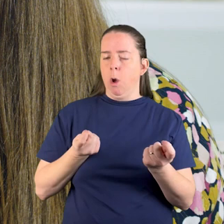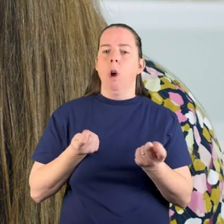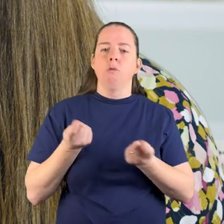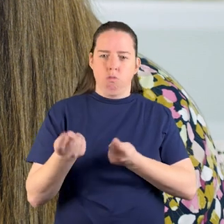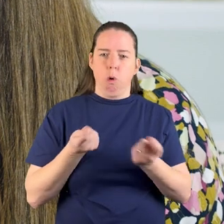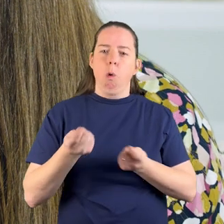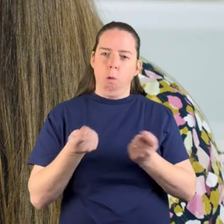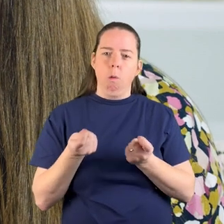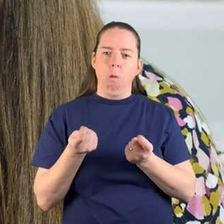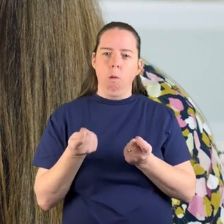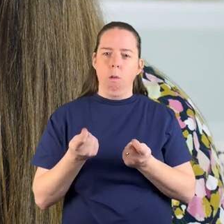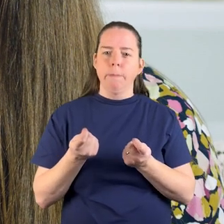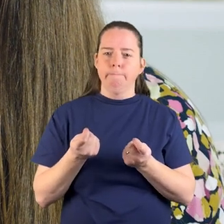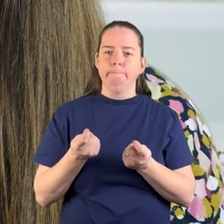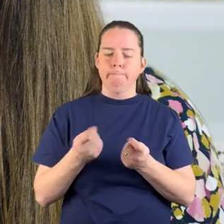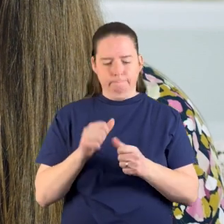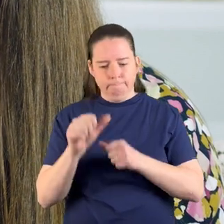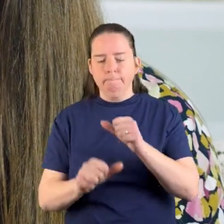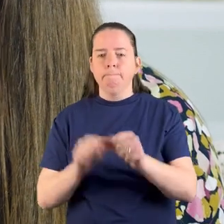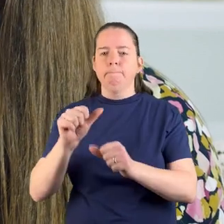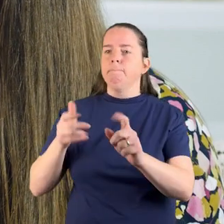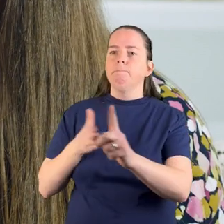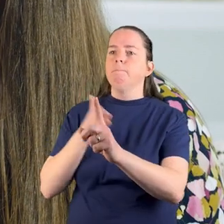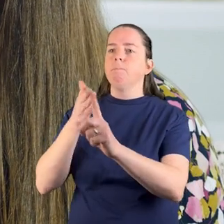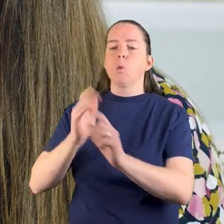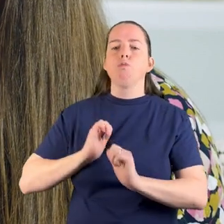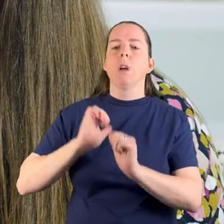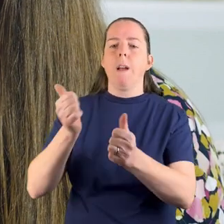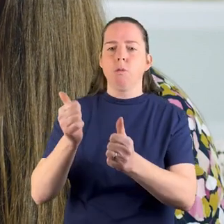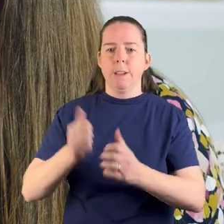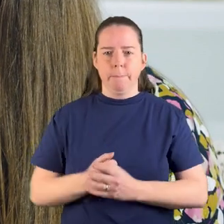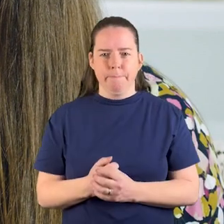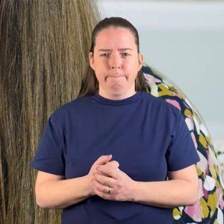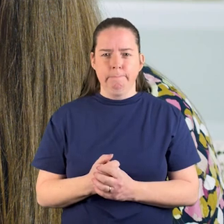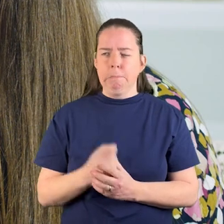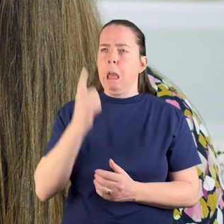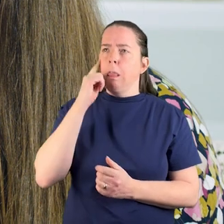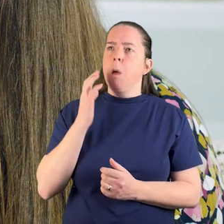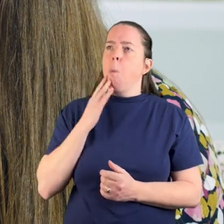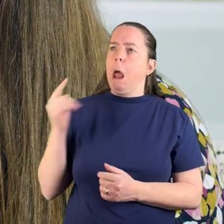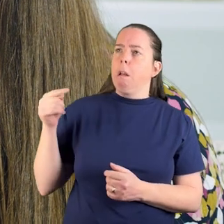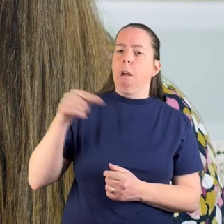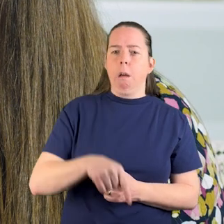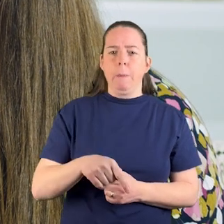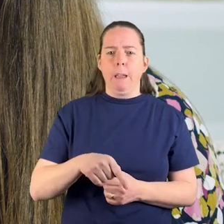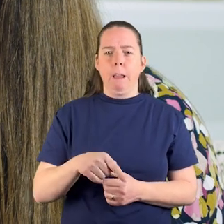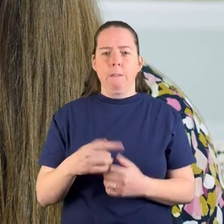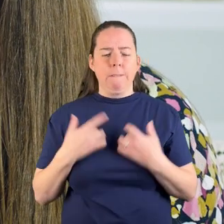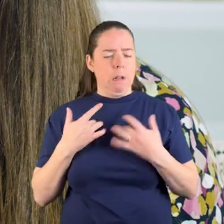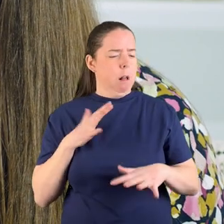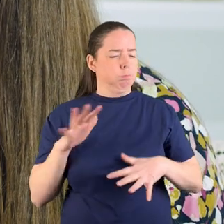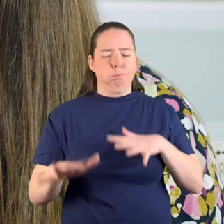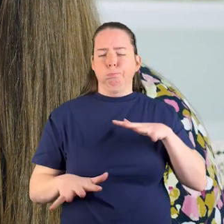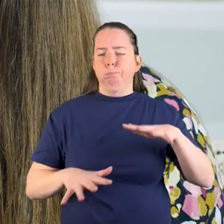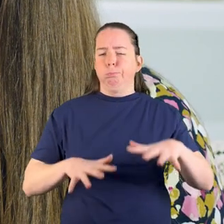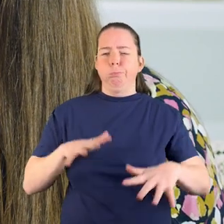some control over my route to recovery. And I think when you come to somewhere like the Beeches, you almost feel that everything is a